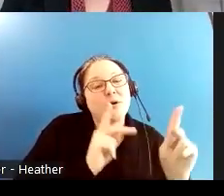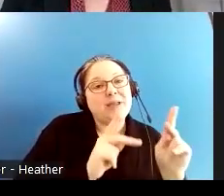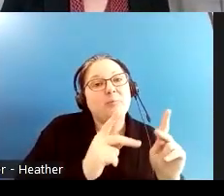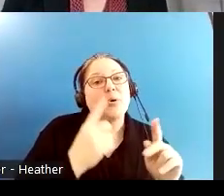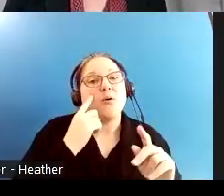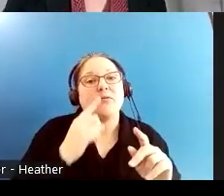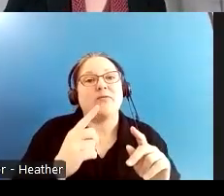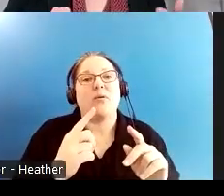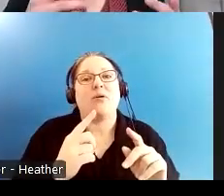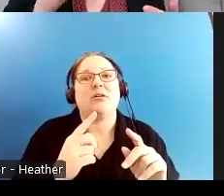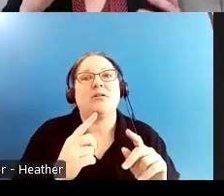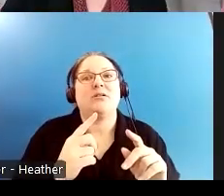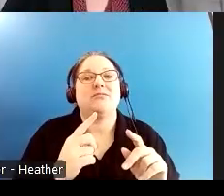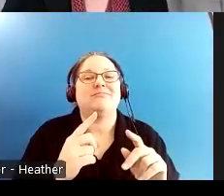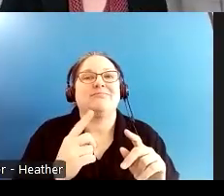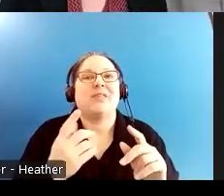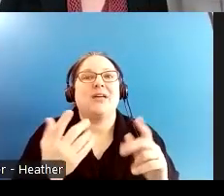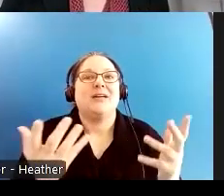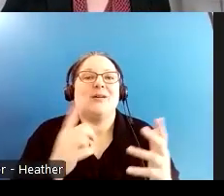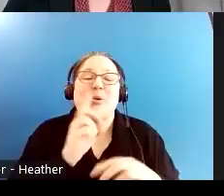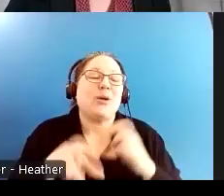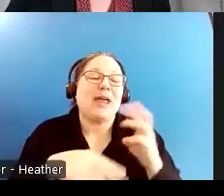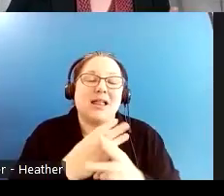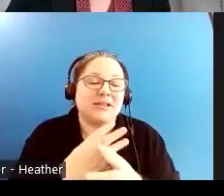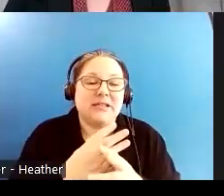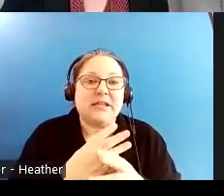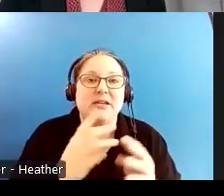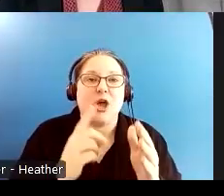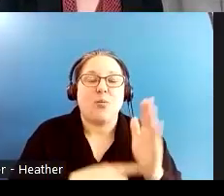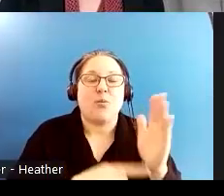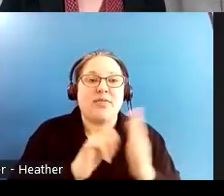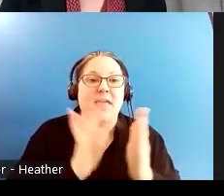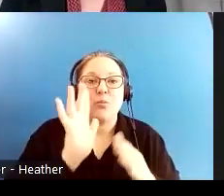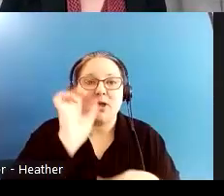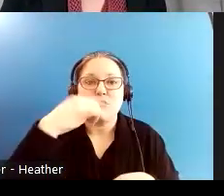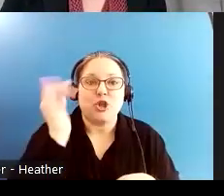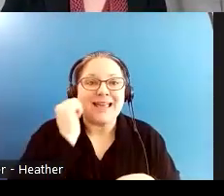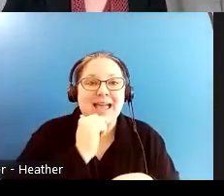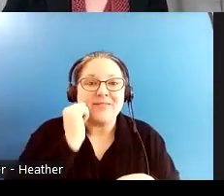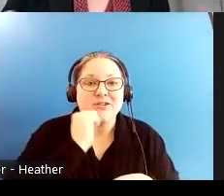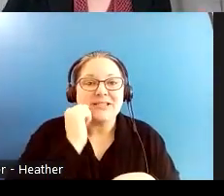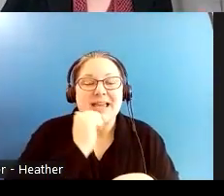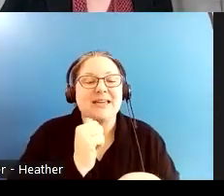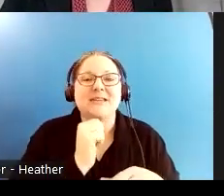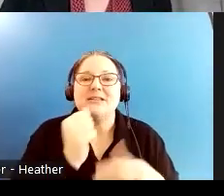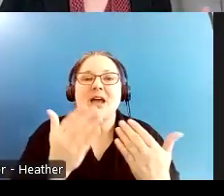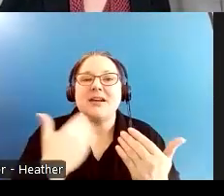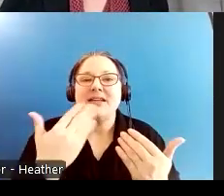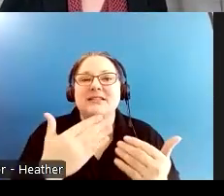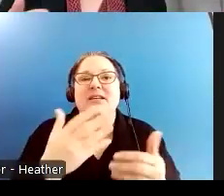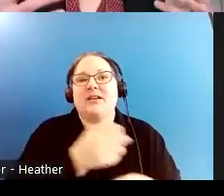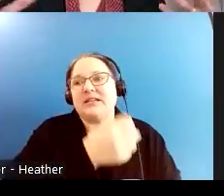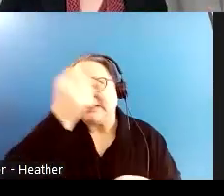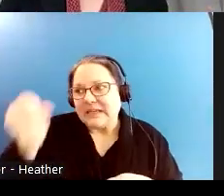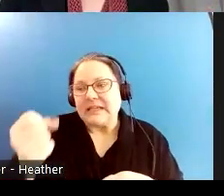ending homelessness. However, in reality, what that looks like on a day-to-day basis is not necessarily getting someone into an apartment